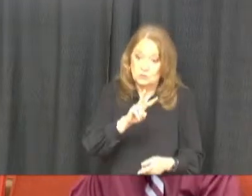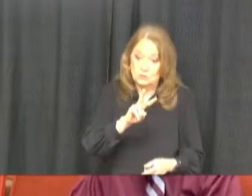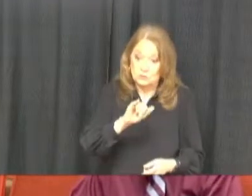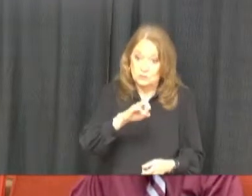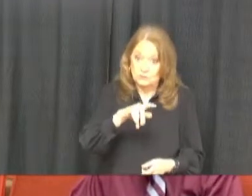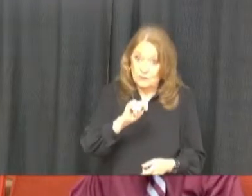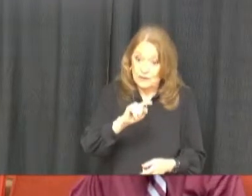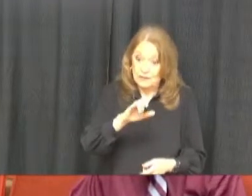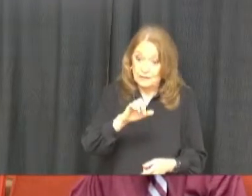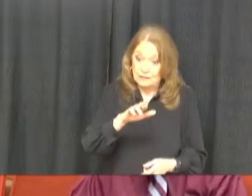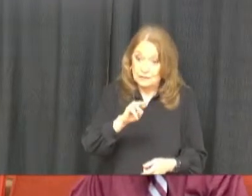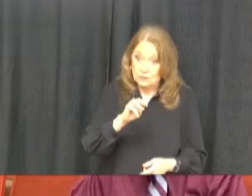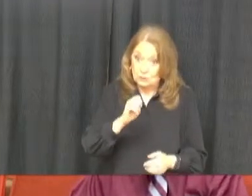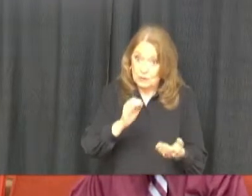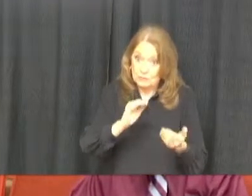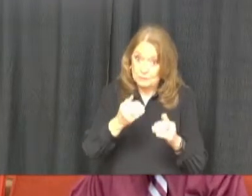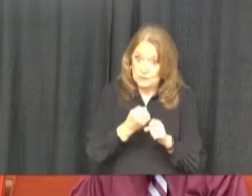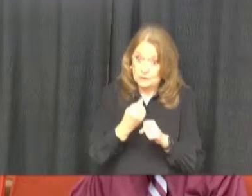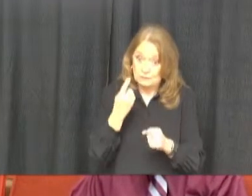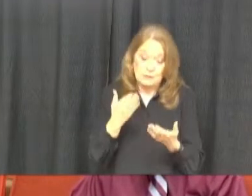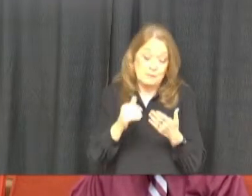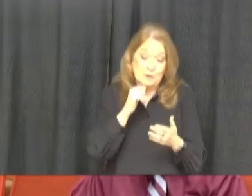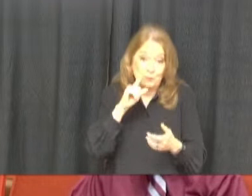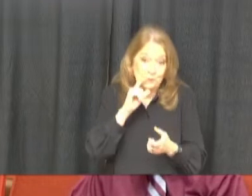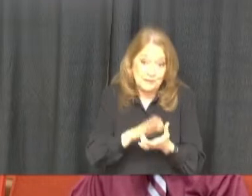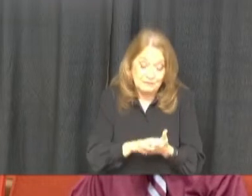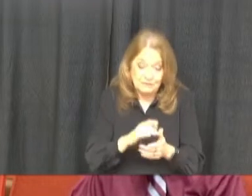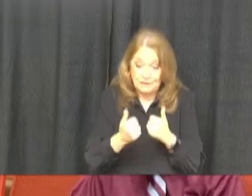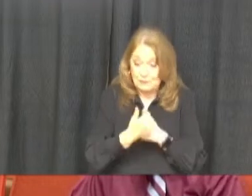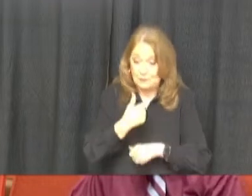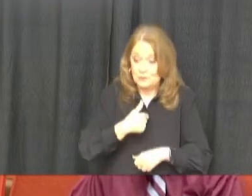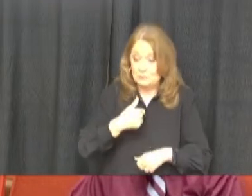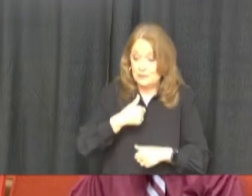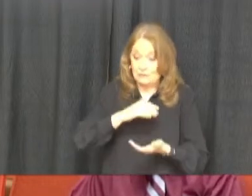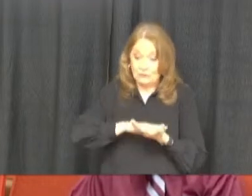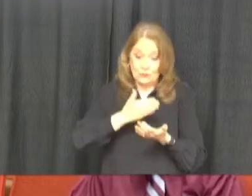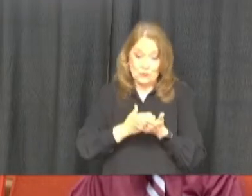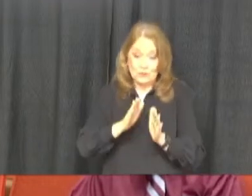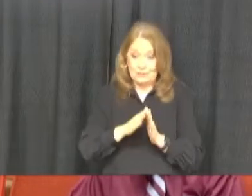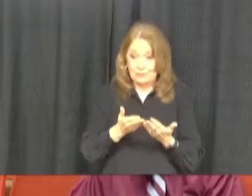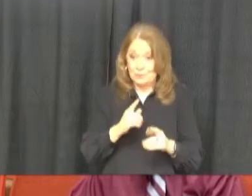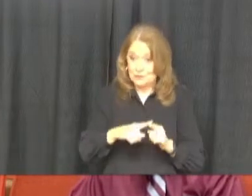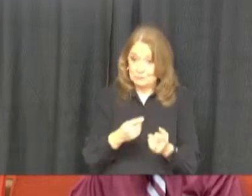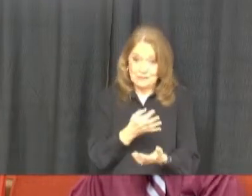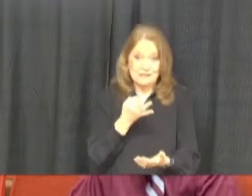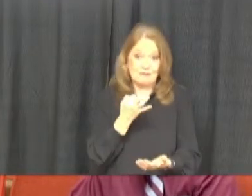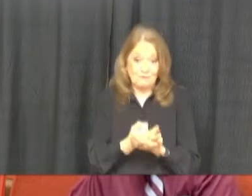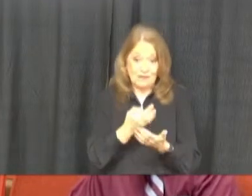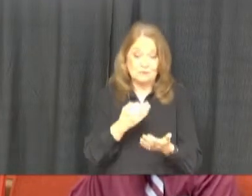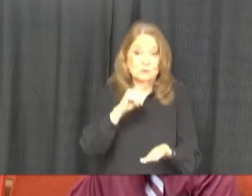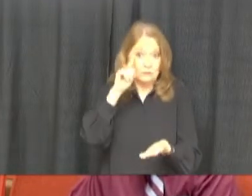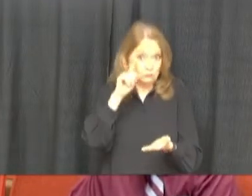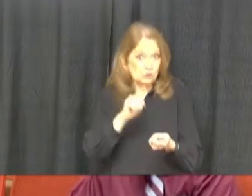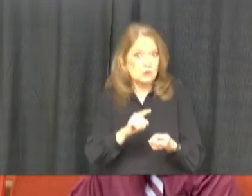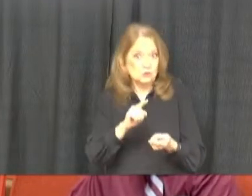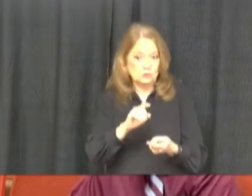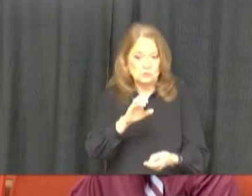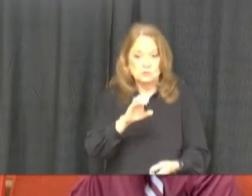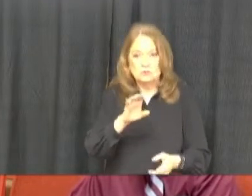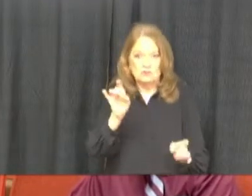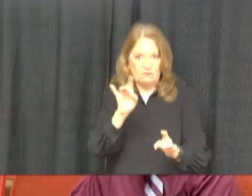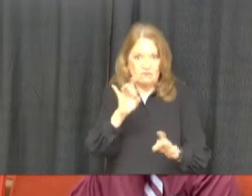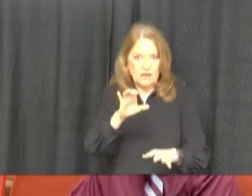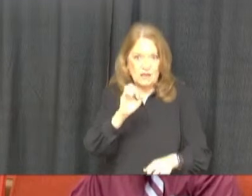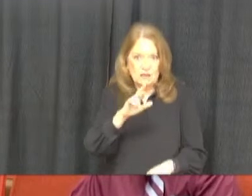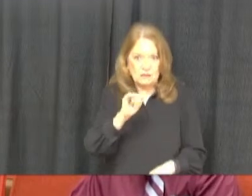city compared to last year, and people may not believe that, and they may accuse me of cooking the books. It's a fact. We do that. And they do